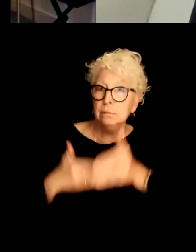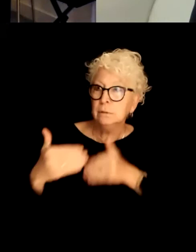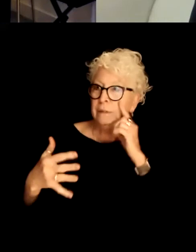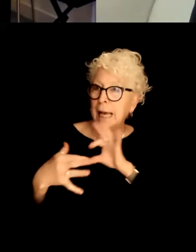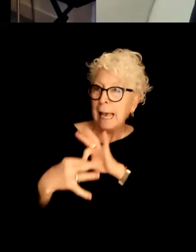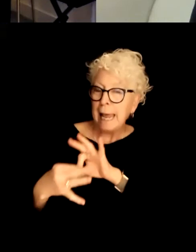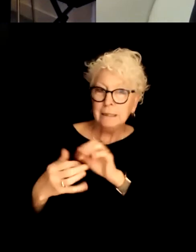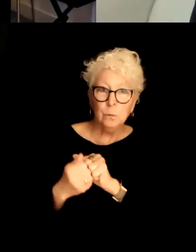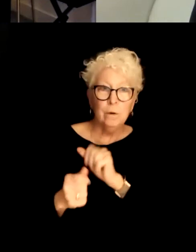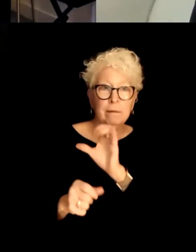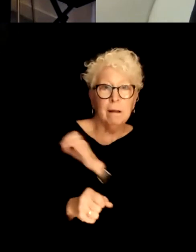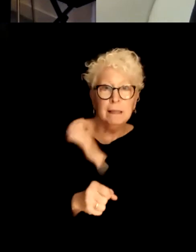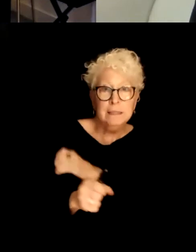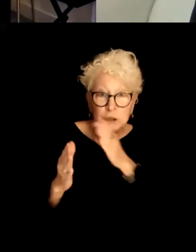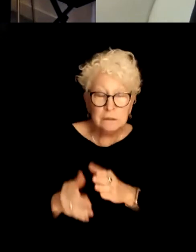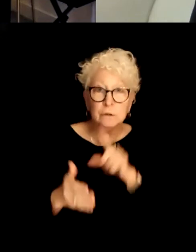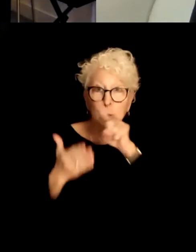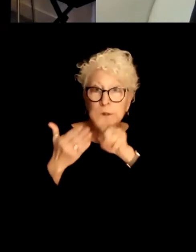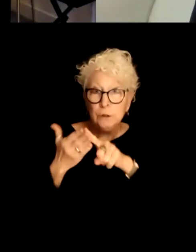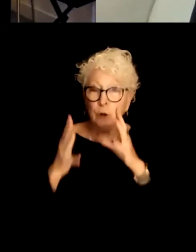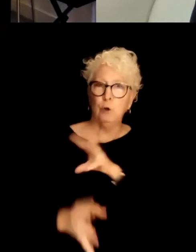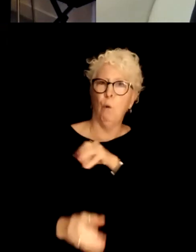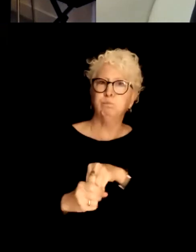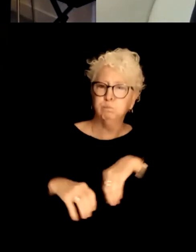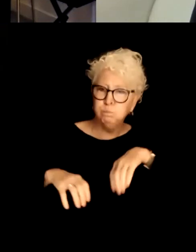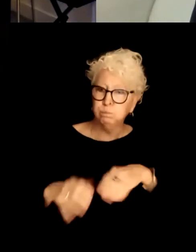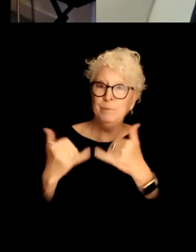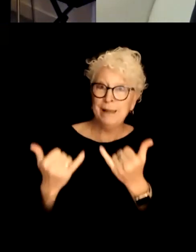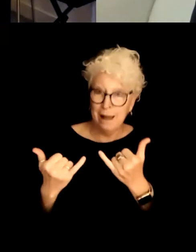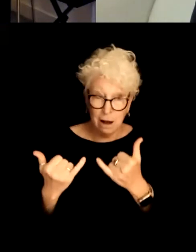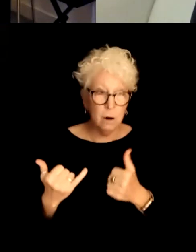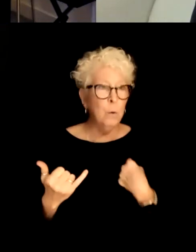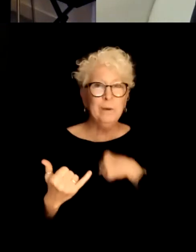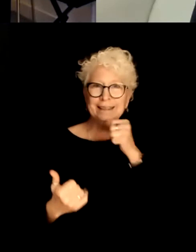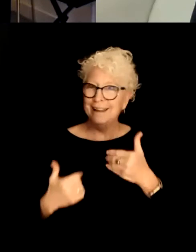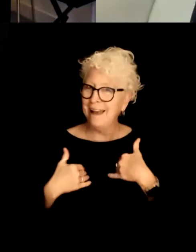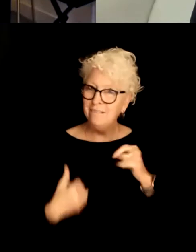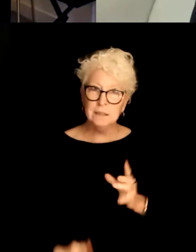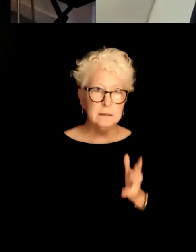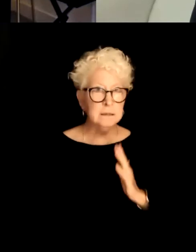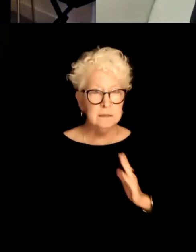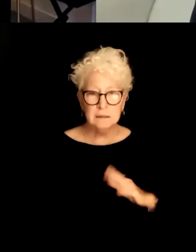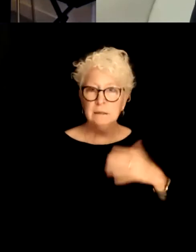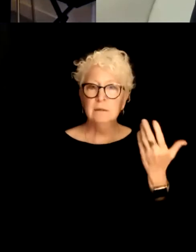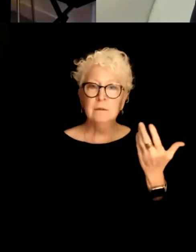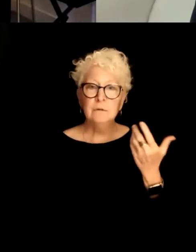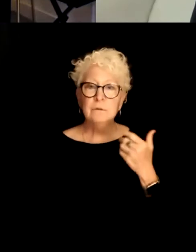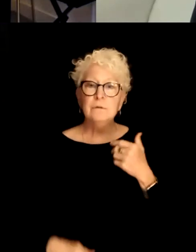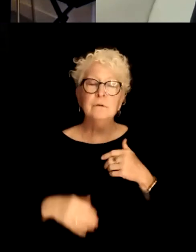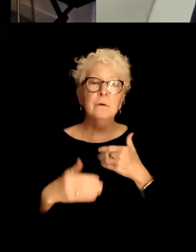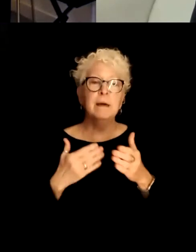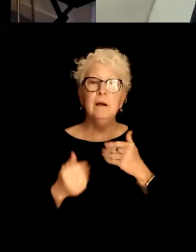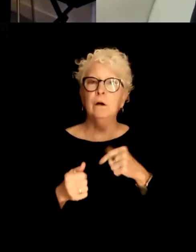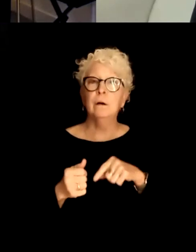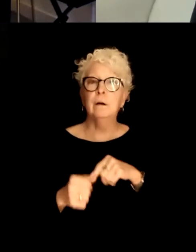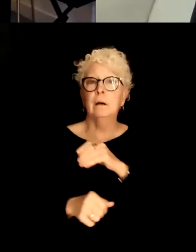clinicians and researchers working on long COVID, like it is people working on long COVID, whether you're a clinician or a researcher,